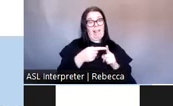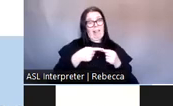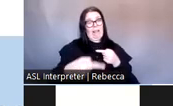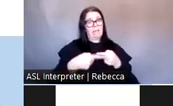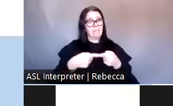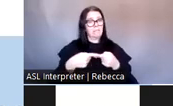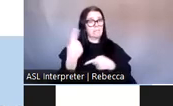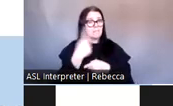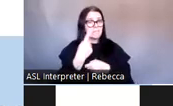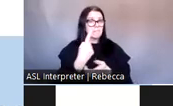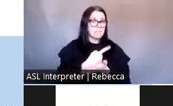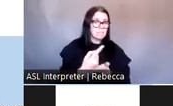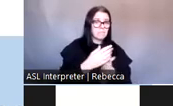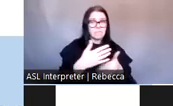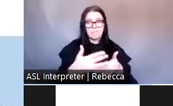which run